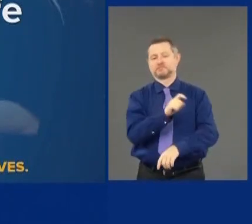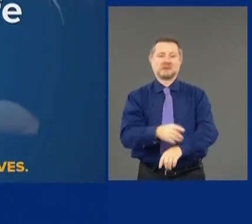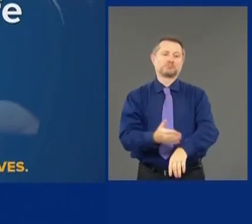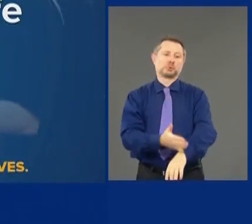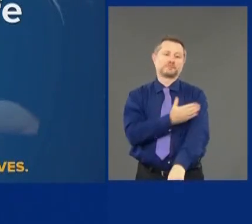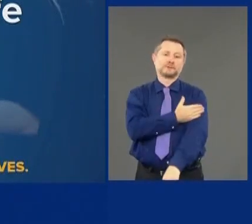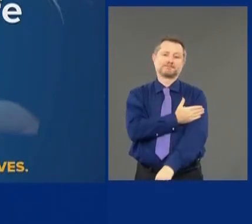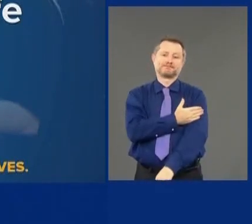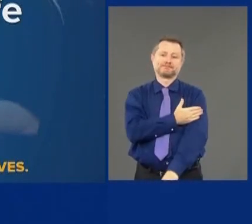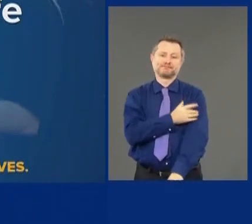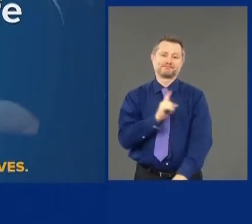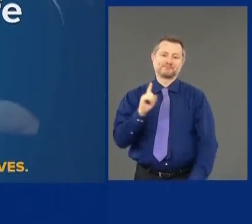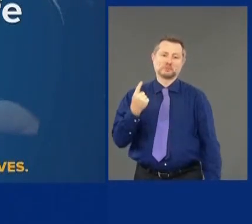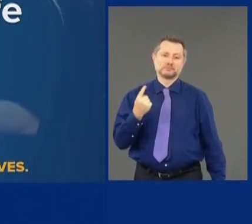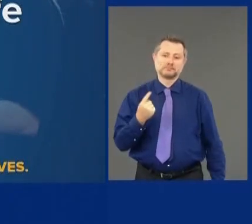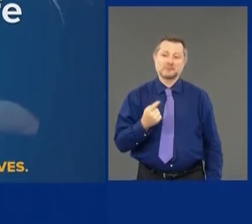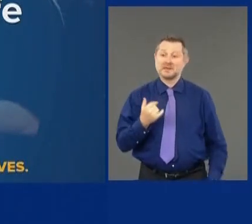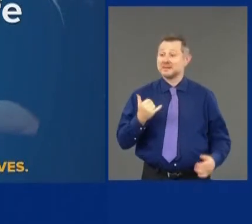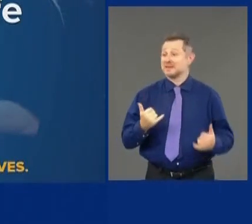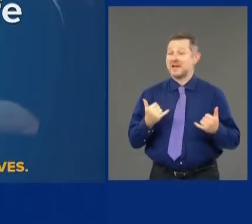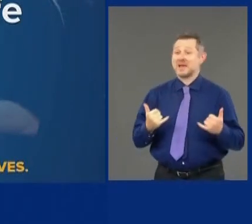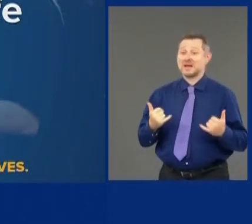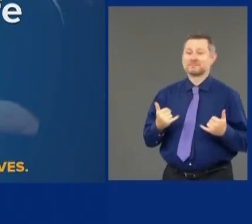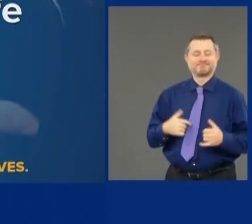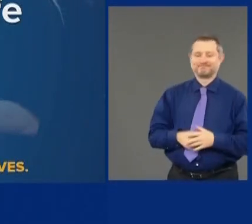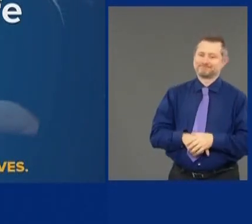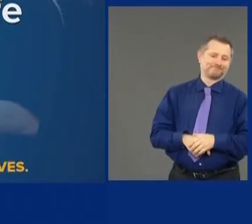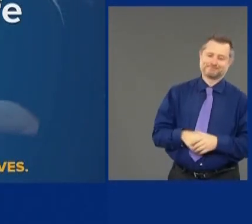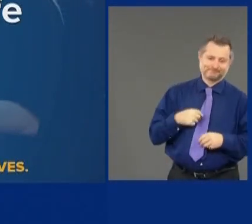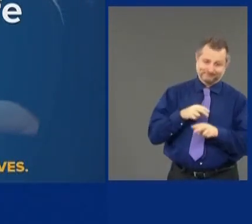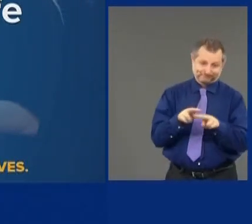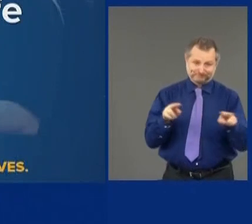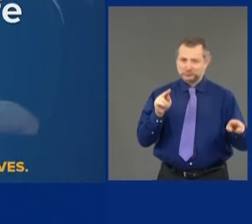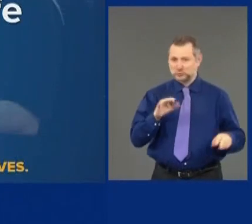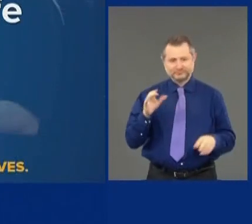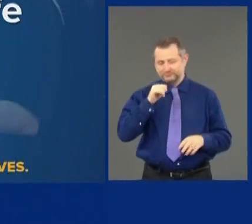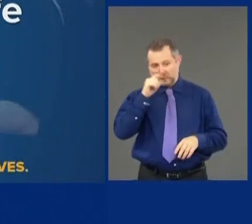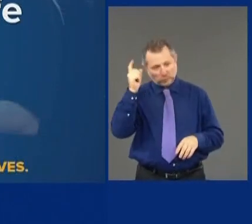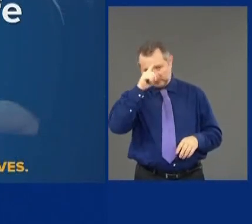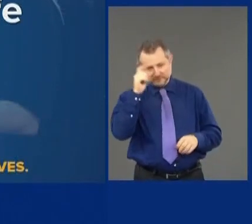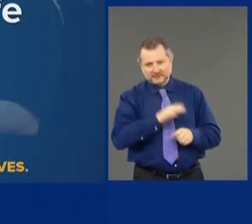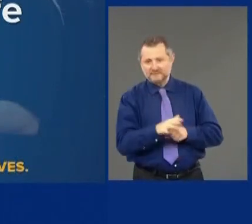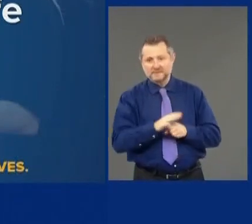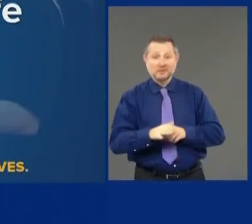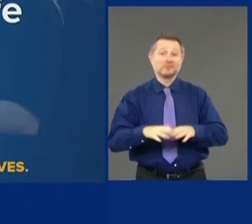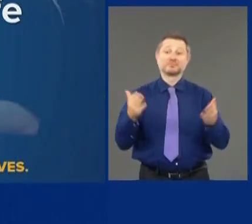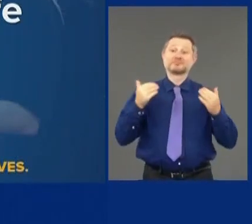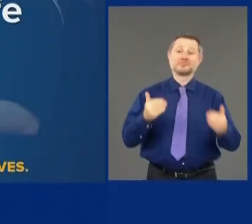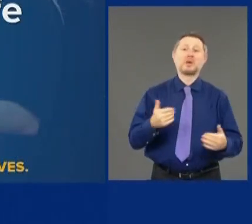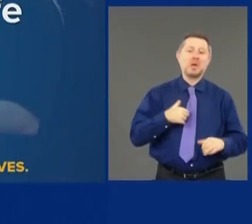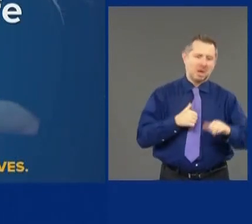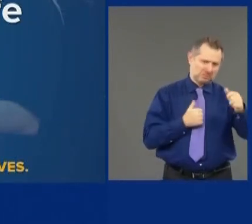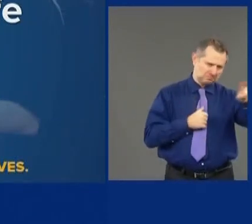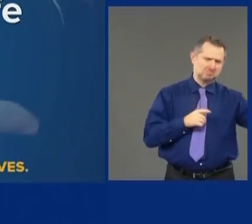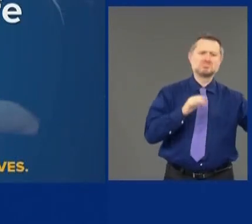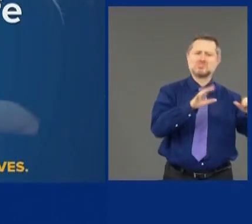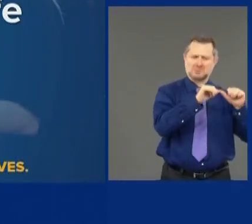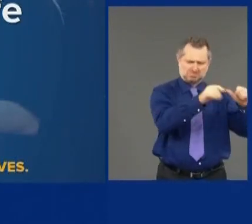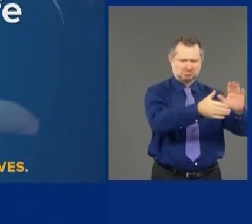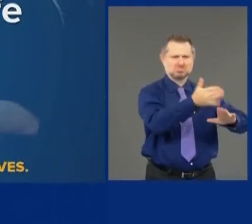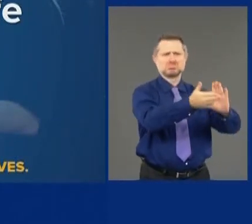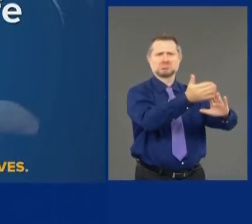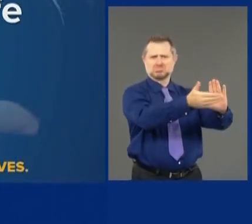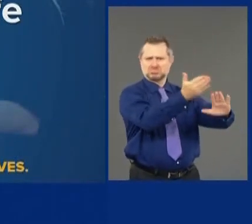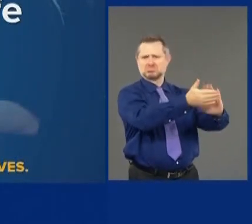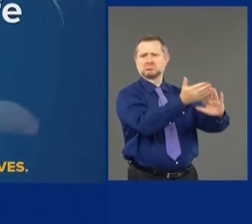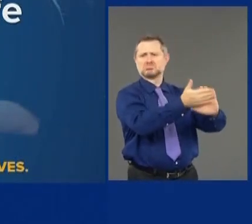Because at this point, it is imprudent. Everything else is going to continue. Everything else is continuing all across